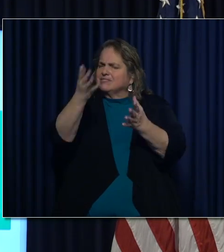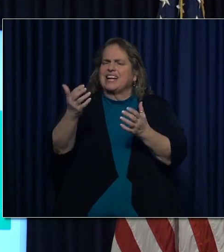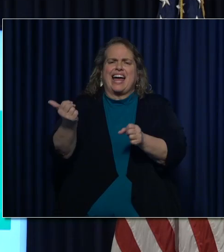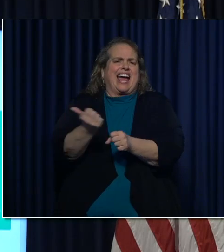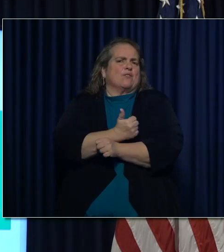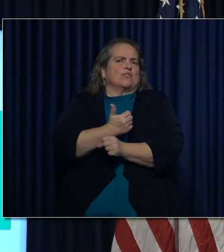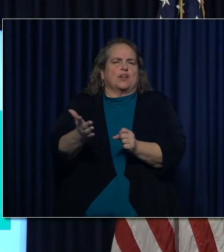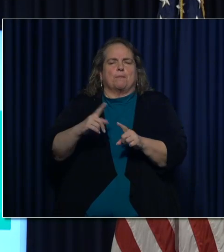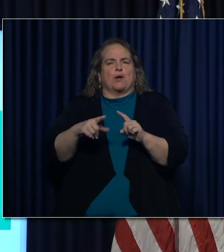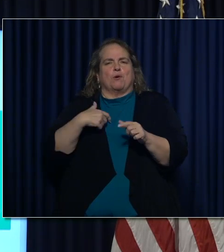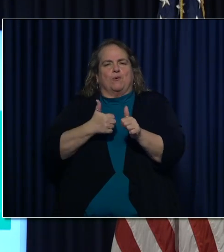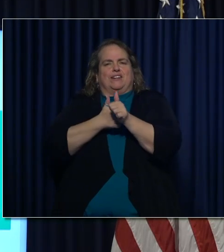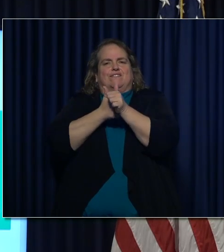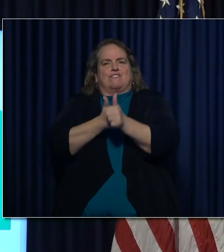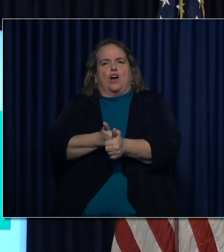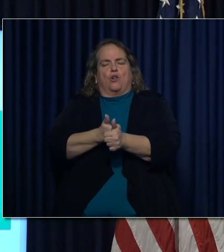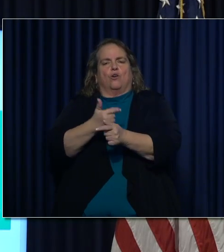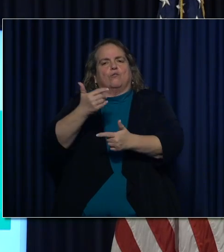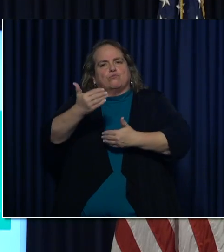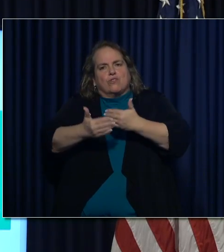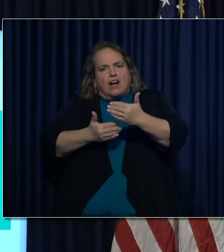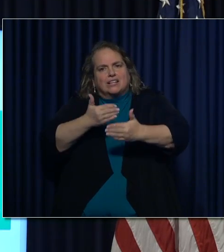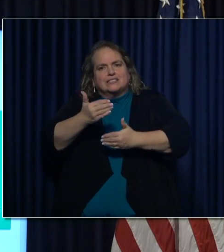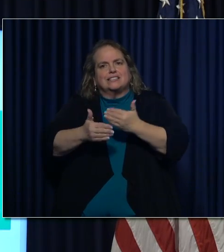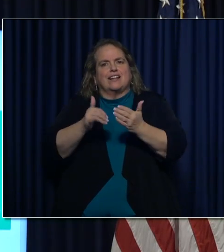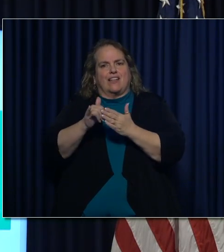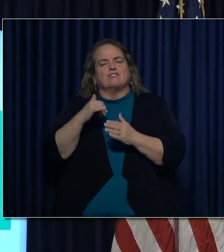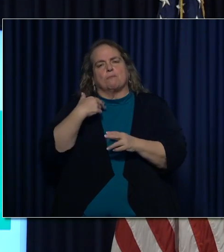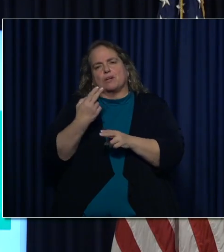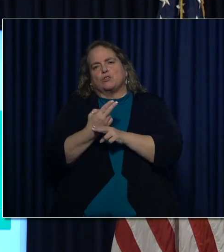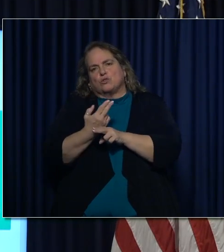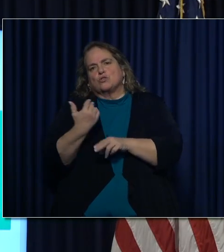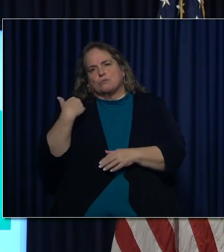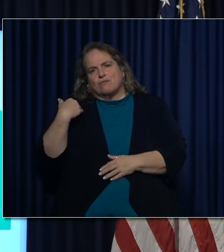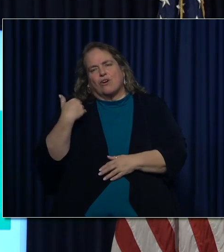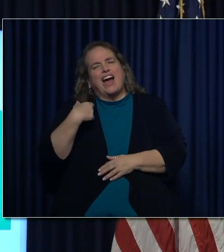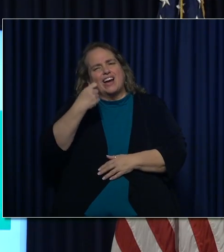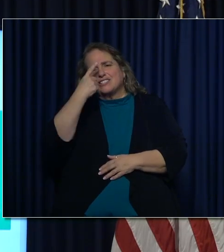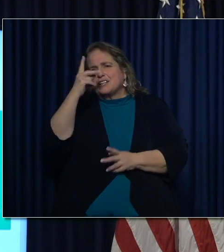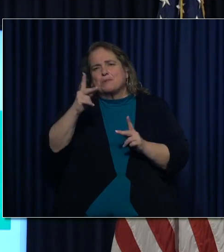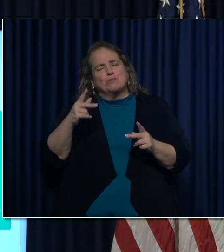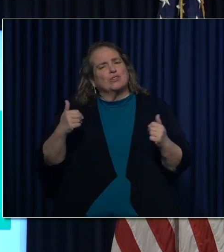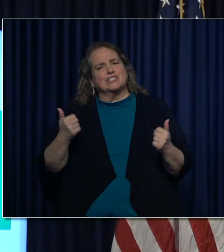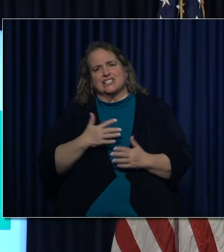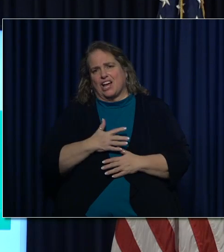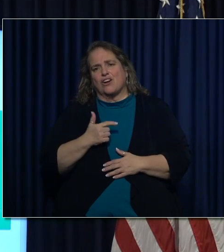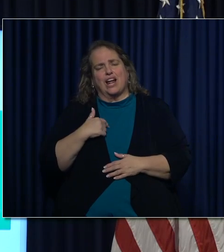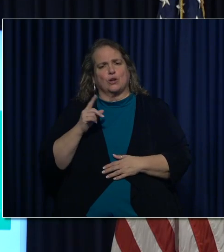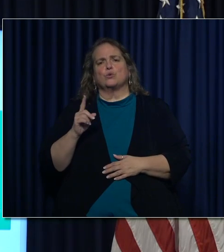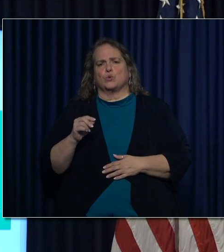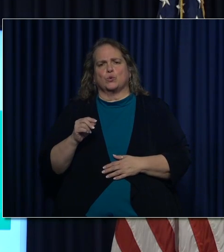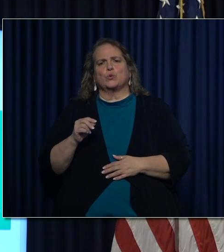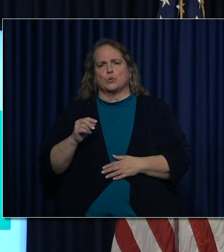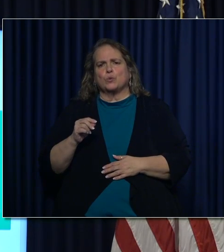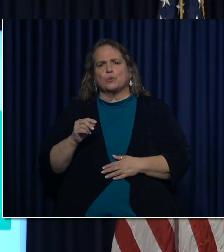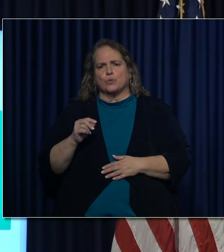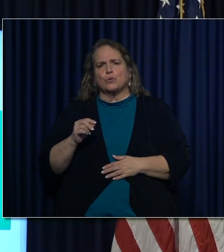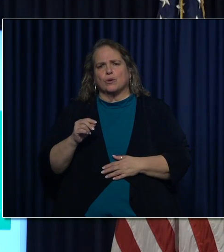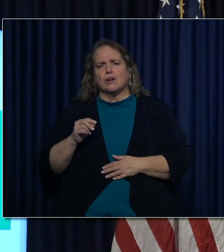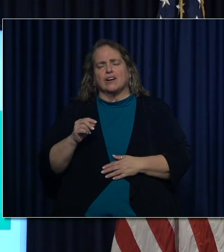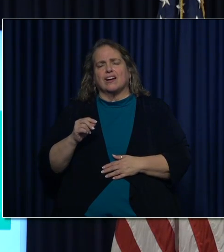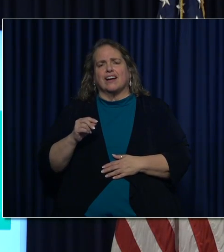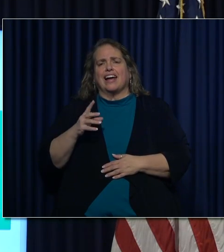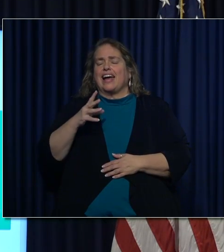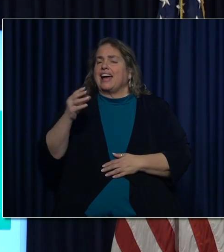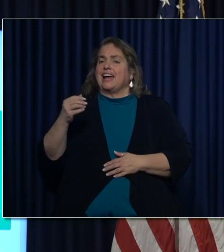follow this same process that's been used so many times before. I understand people are scared. I do. And I want